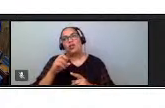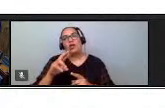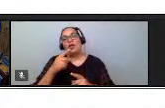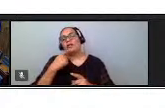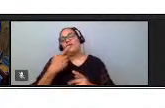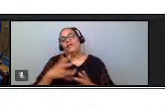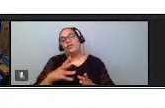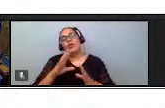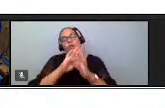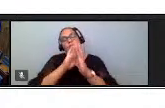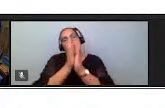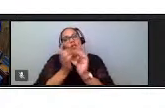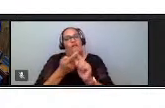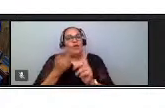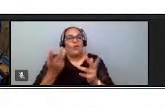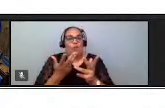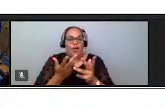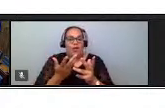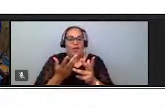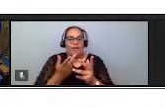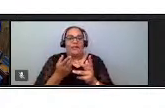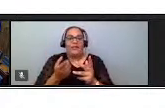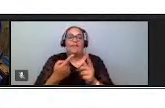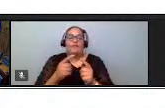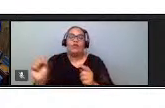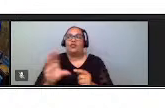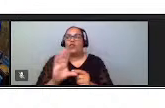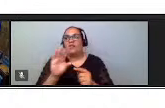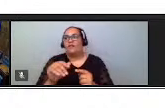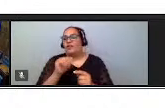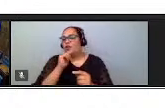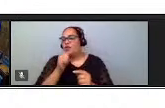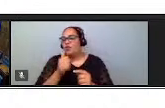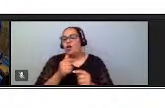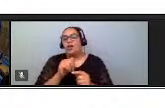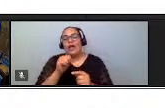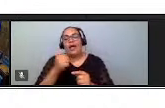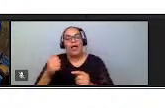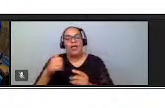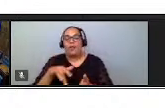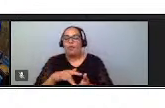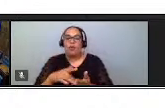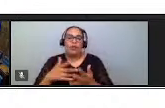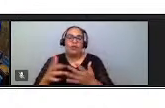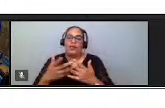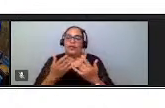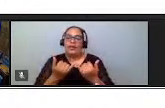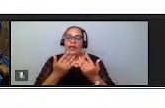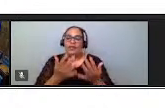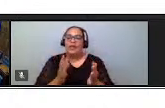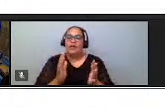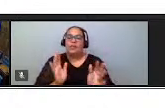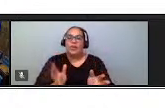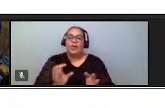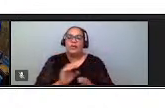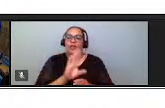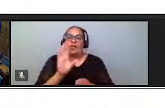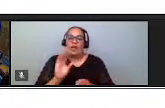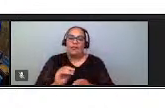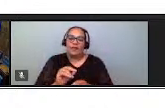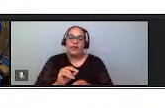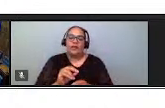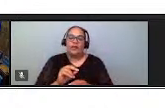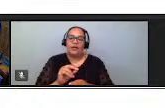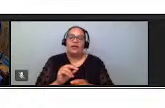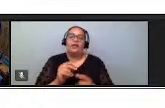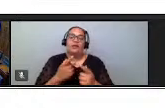as well it's all coming from C it's all for South Africa it's not going to other ports or anything like that so South Africa as a brand is not